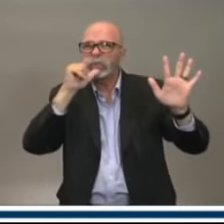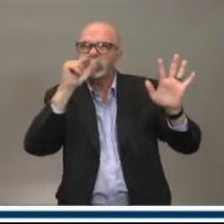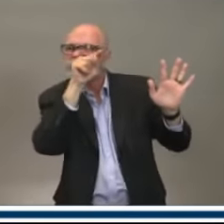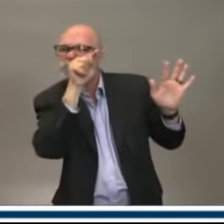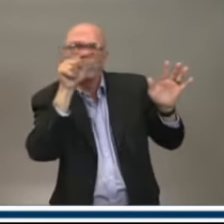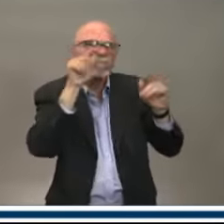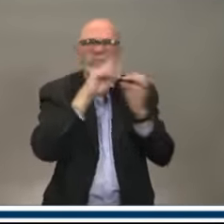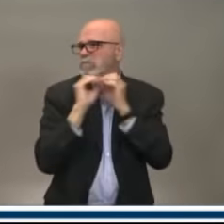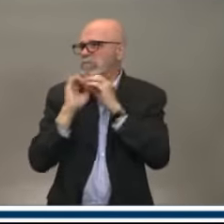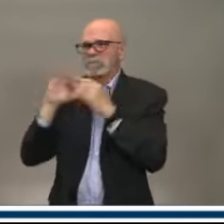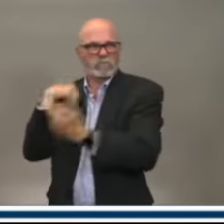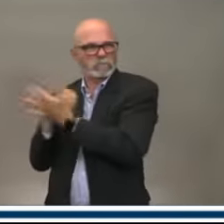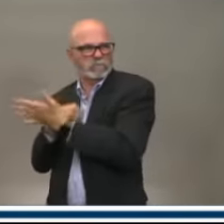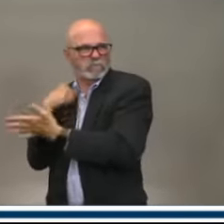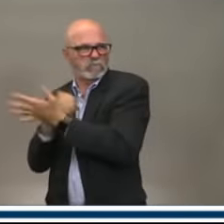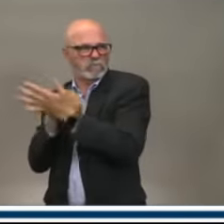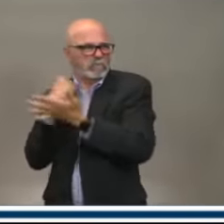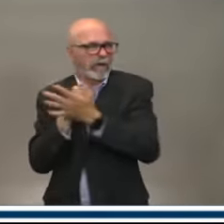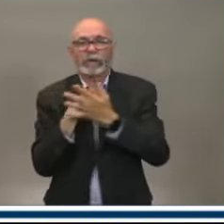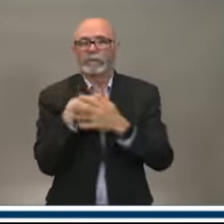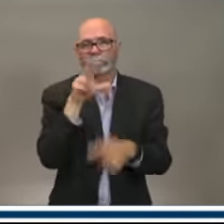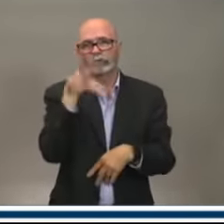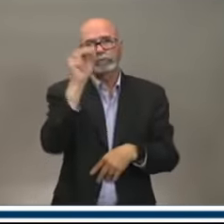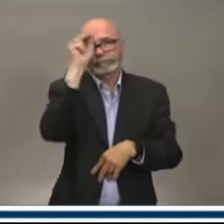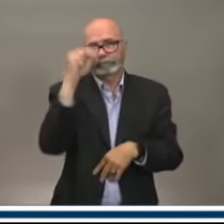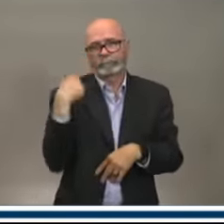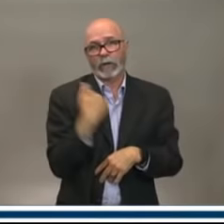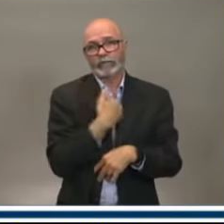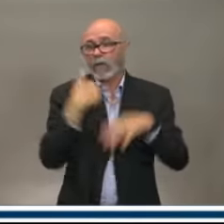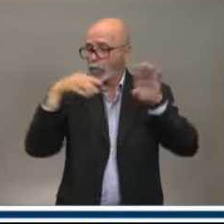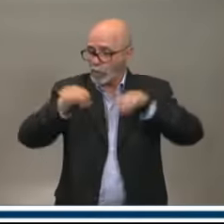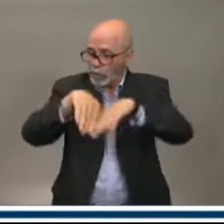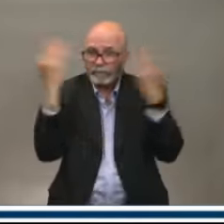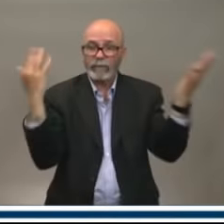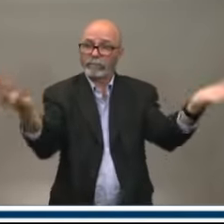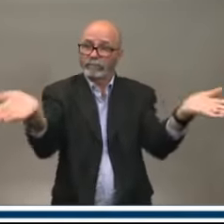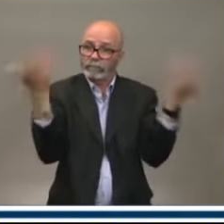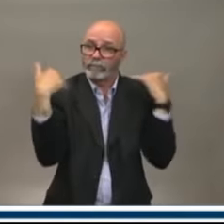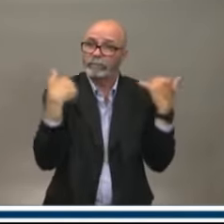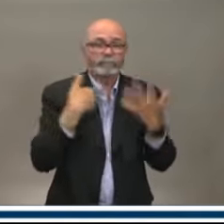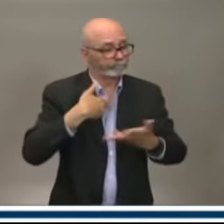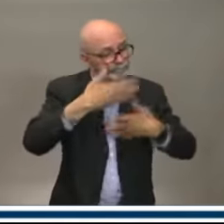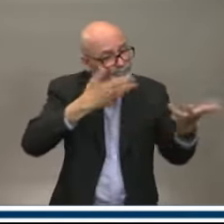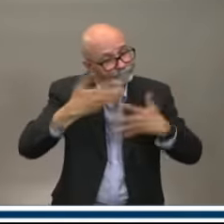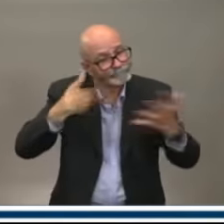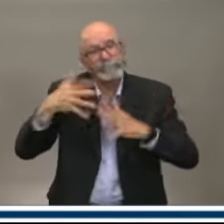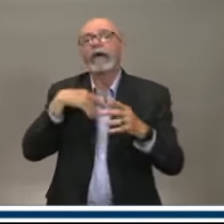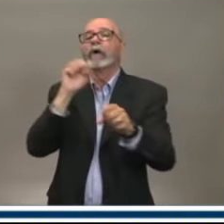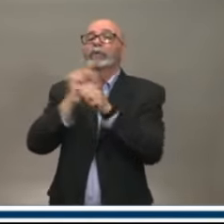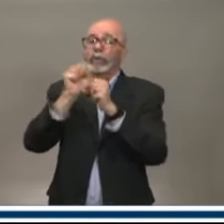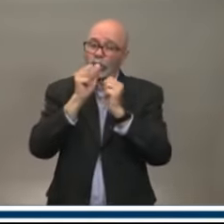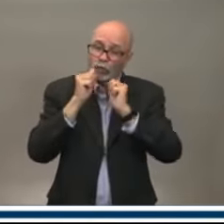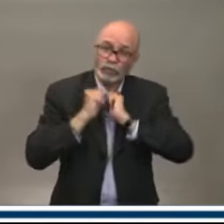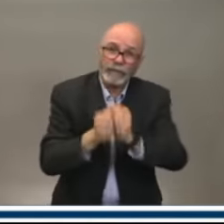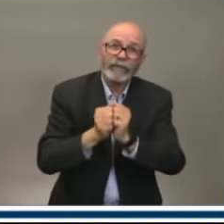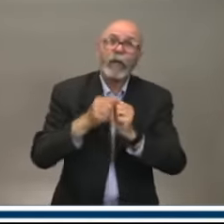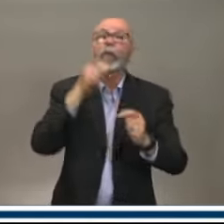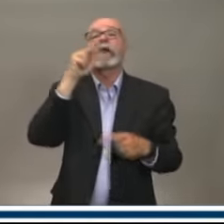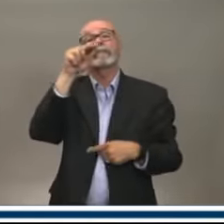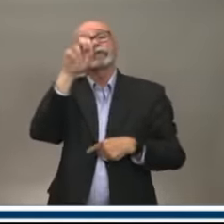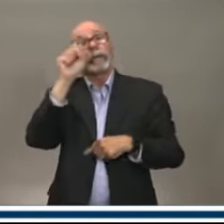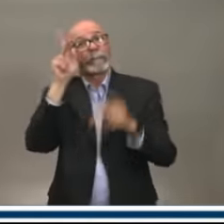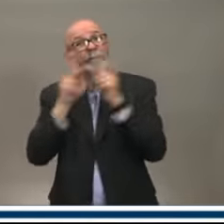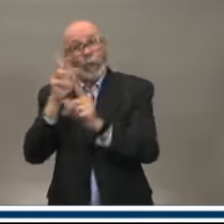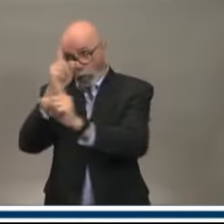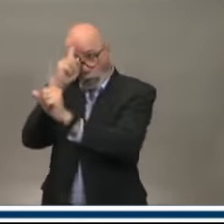scenes, fact of the matter is we've been open and transparent, and I want to thank those Nova Scotians who are staying focused on the goal, which is ensuring we